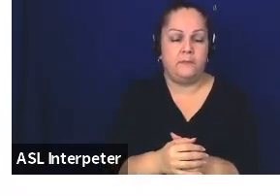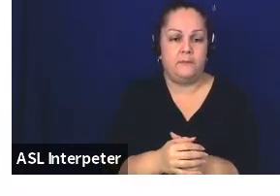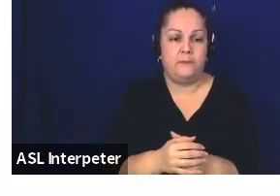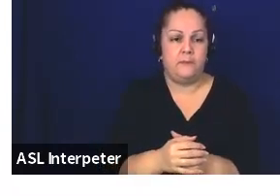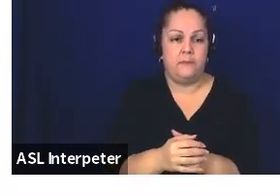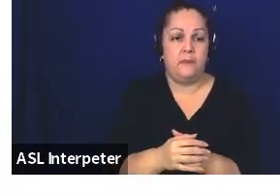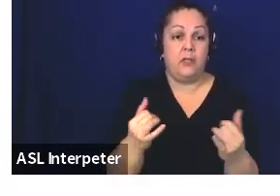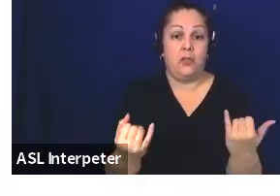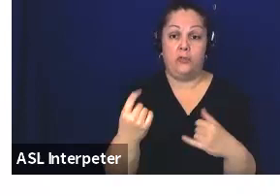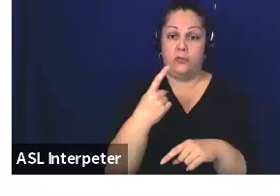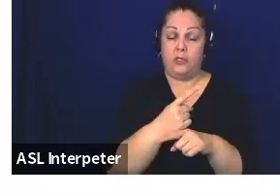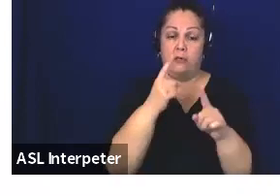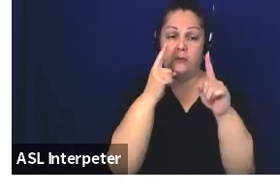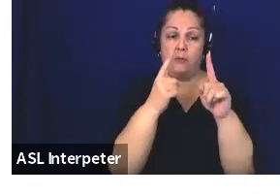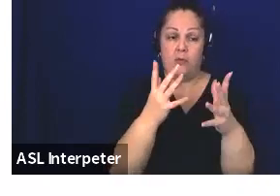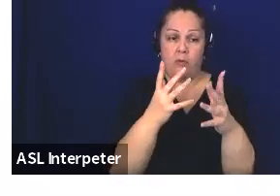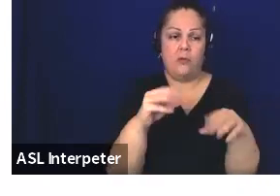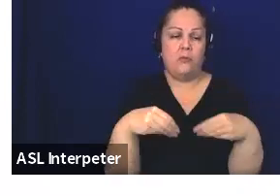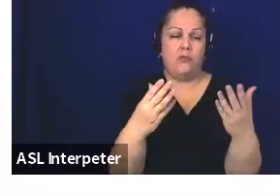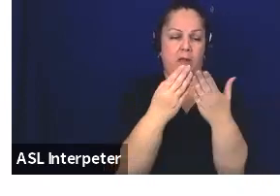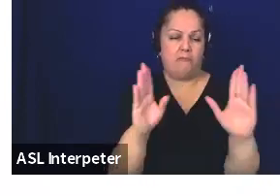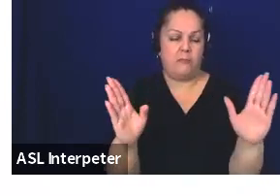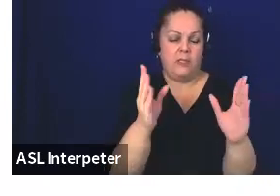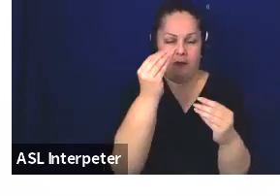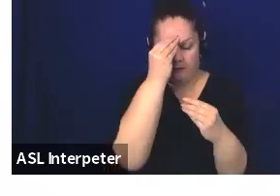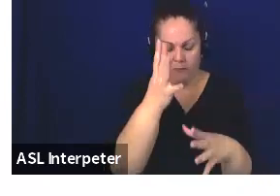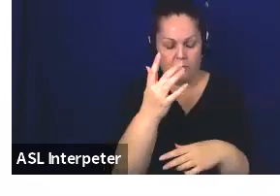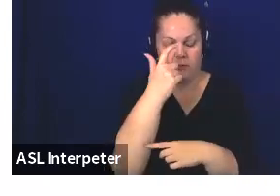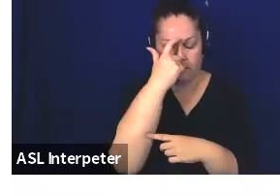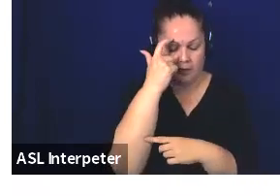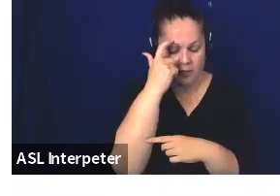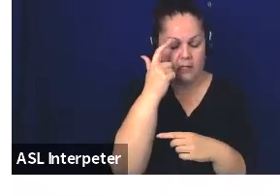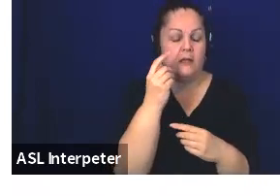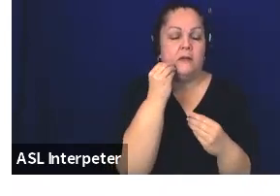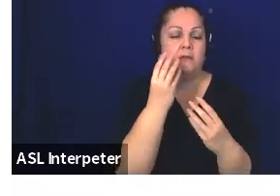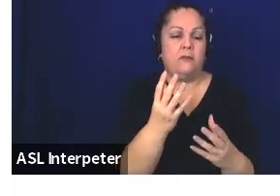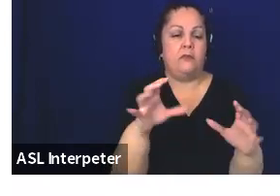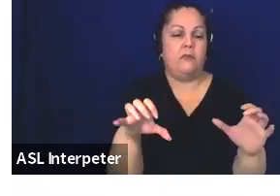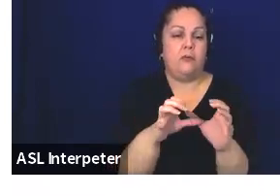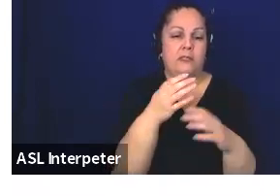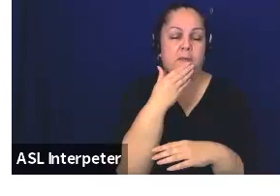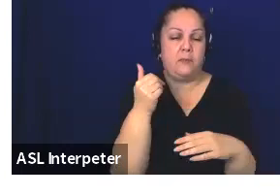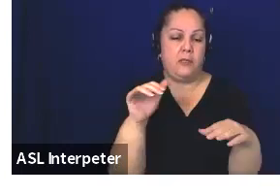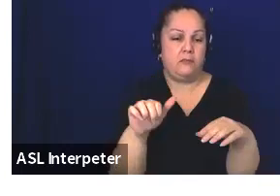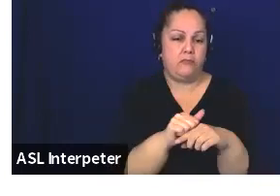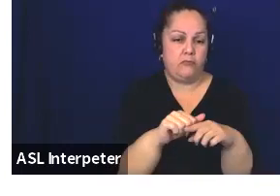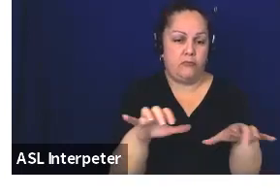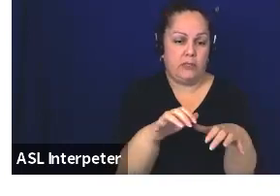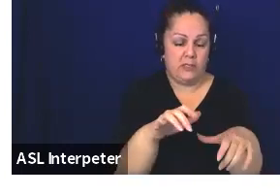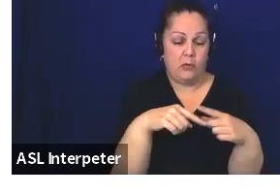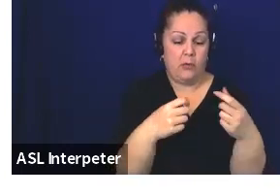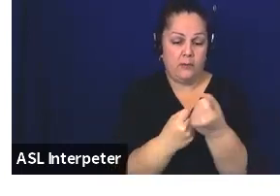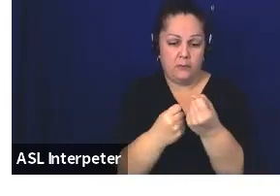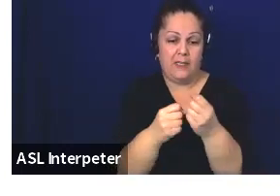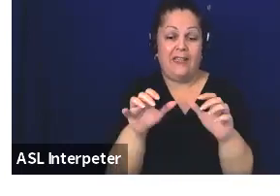Today, we're aiming to provide an overview of trauma-informed crisis response best practices when assisting individuals in